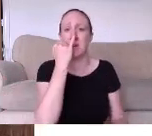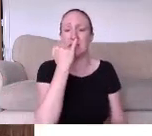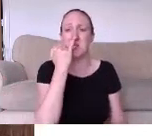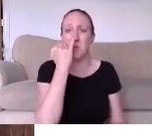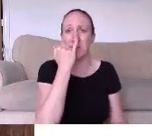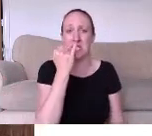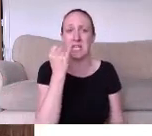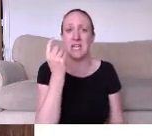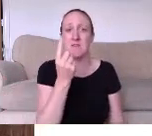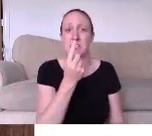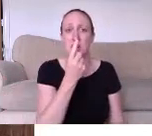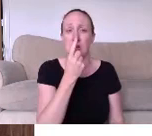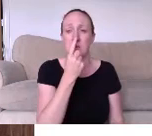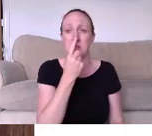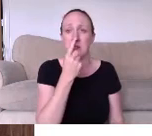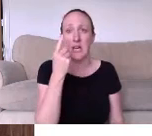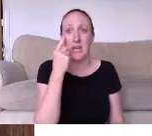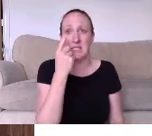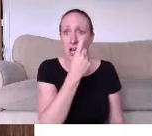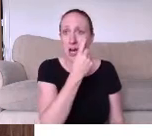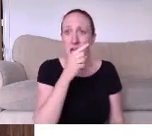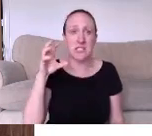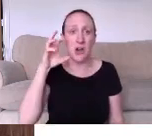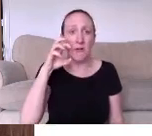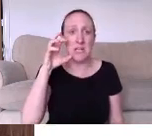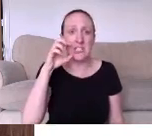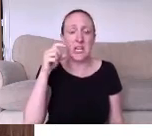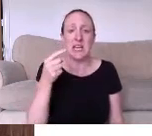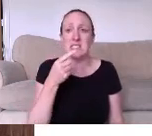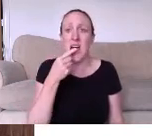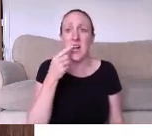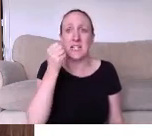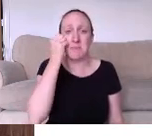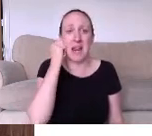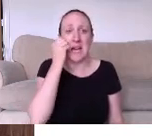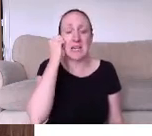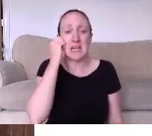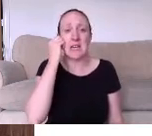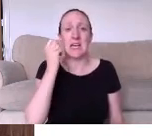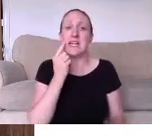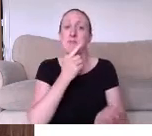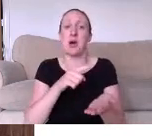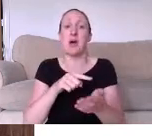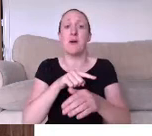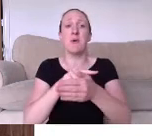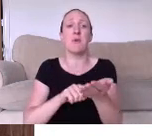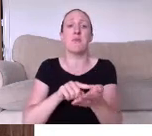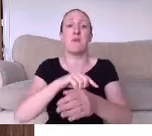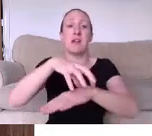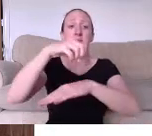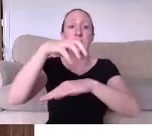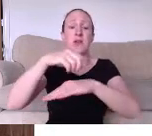a poisonous wart at the end of his nose. His eyes are orange, his tongue is black, he has